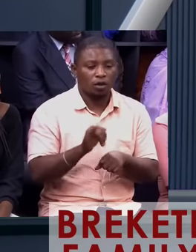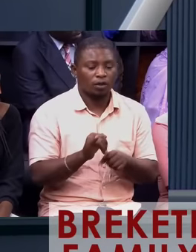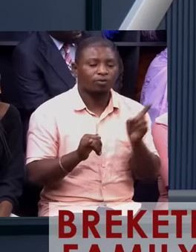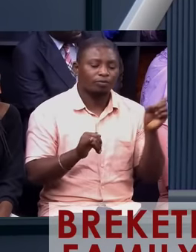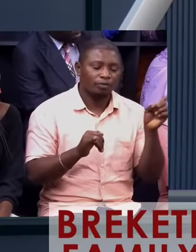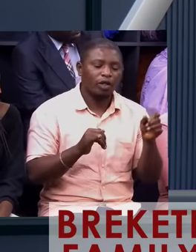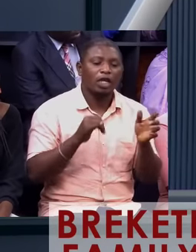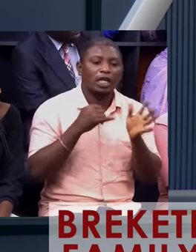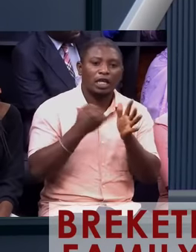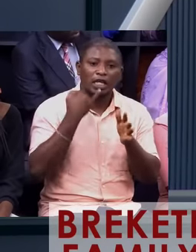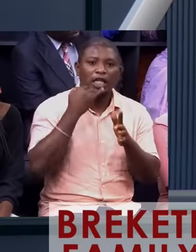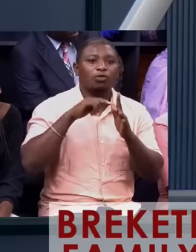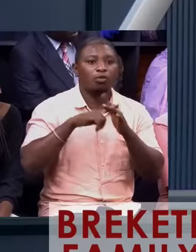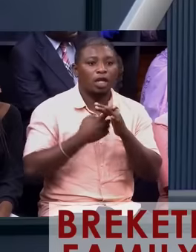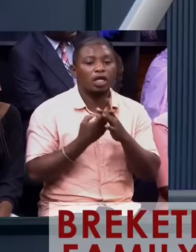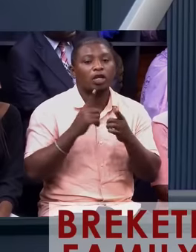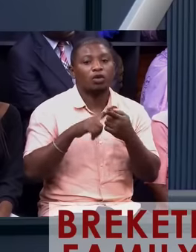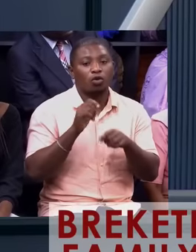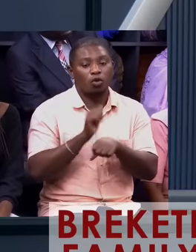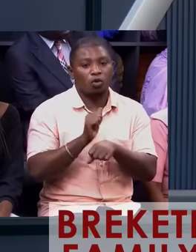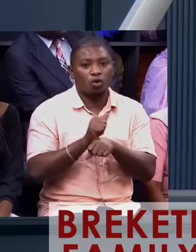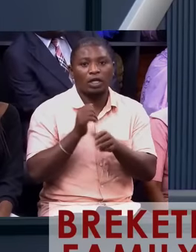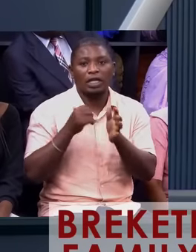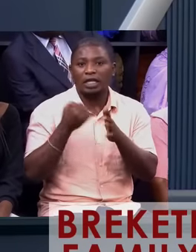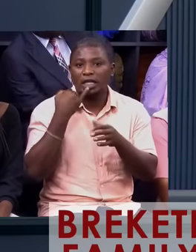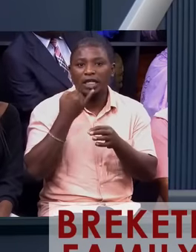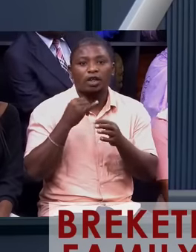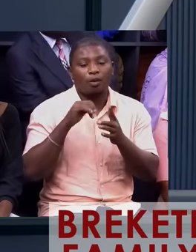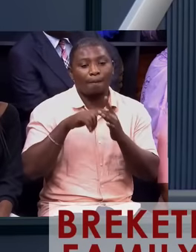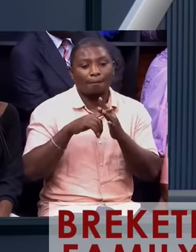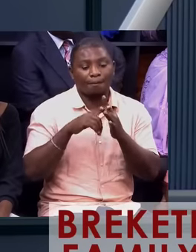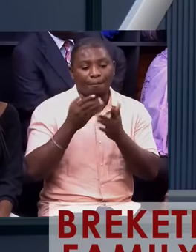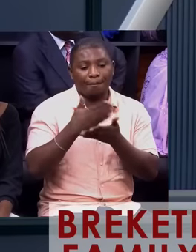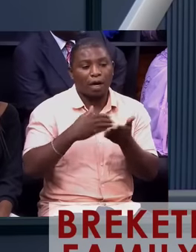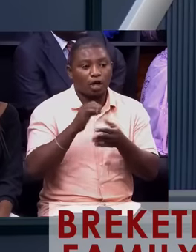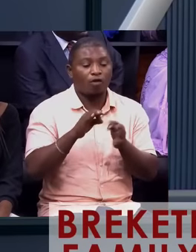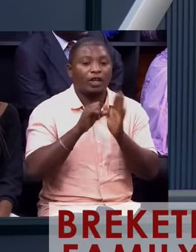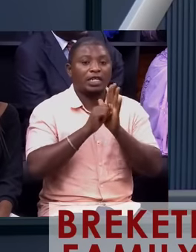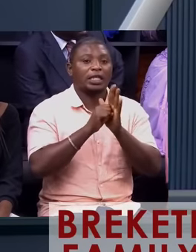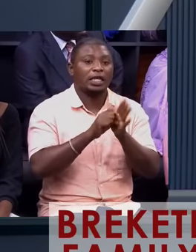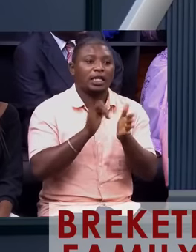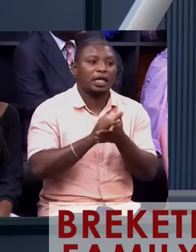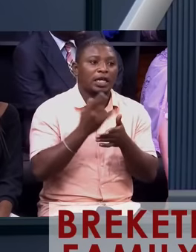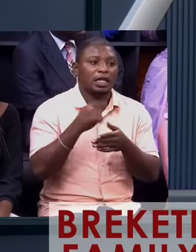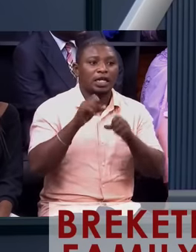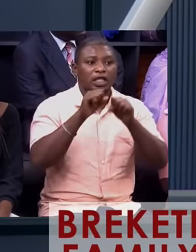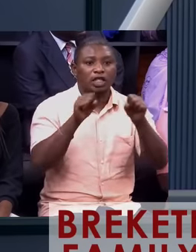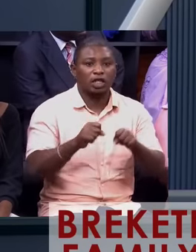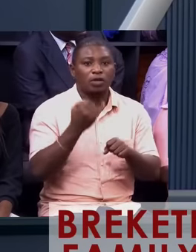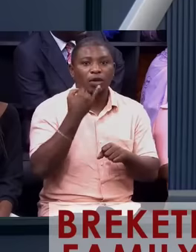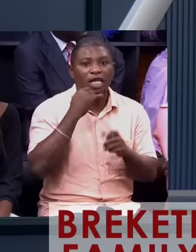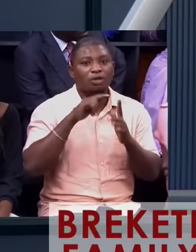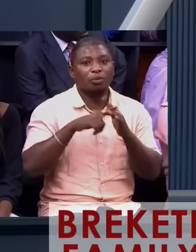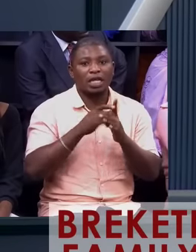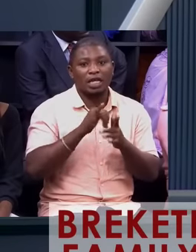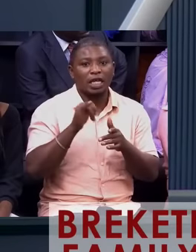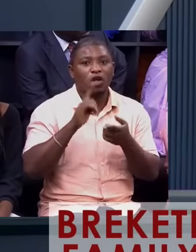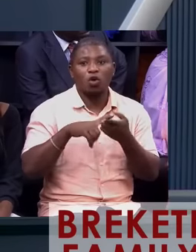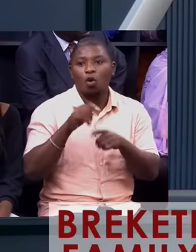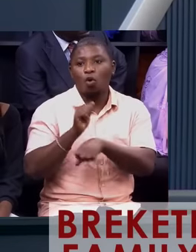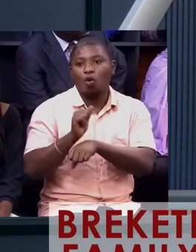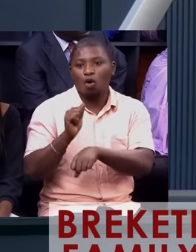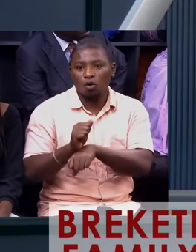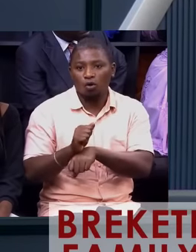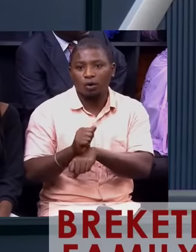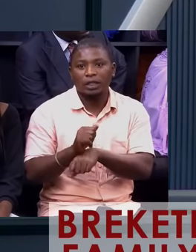work it is beginning it is part of the signs that the is system is beginning to work